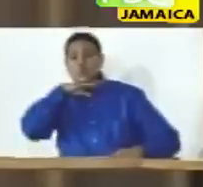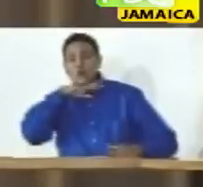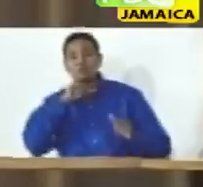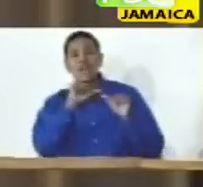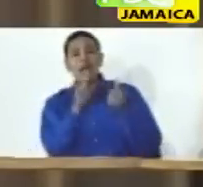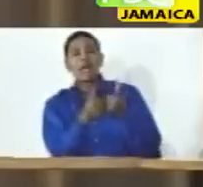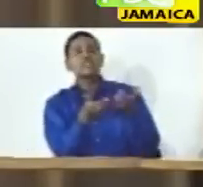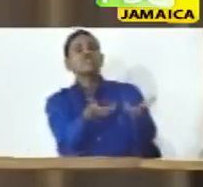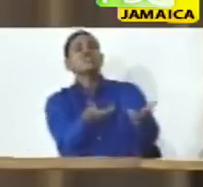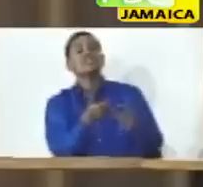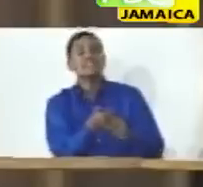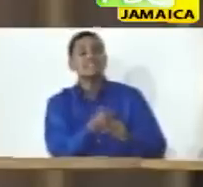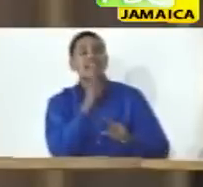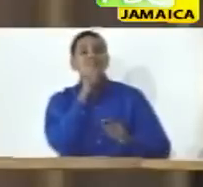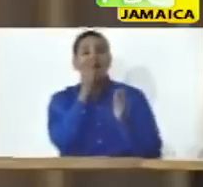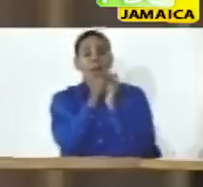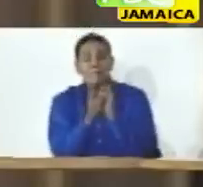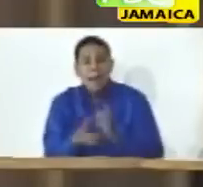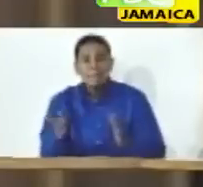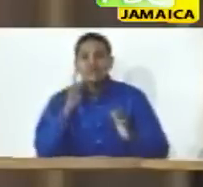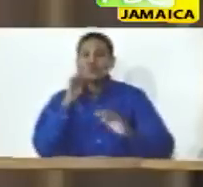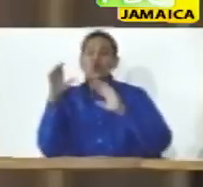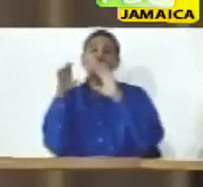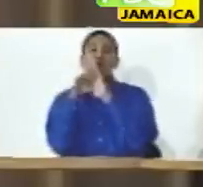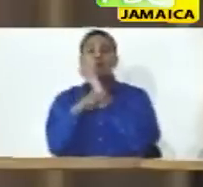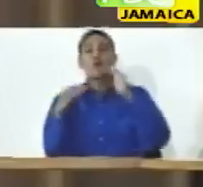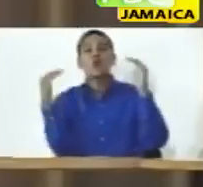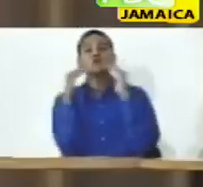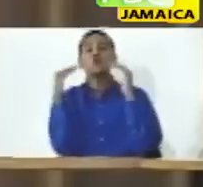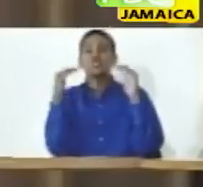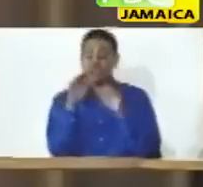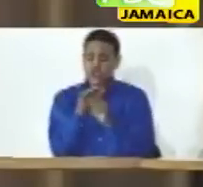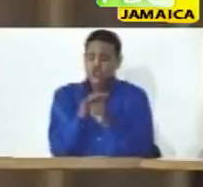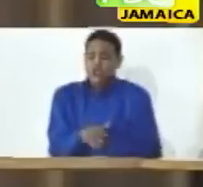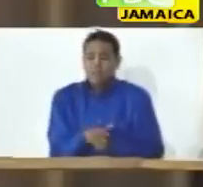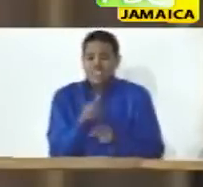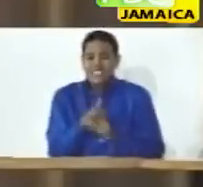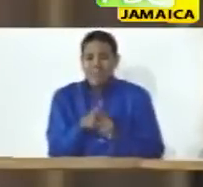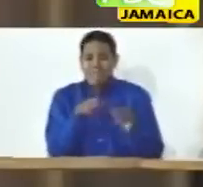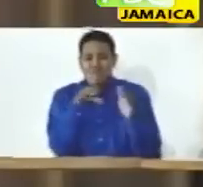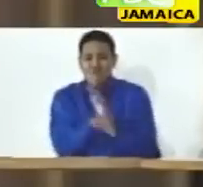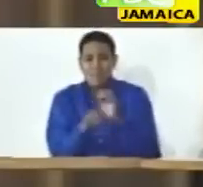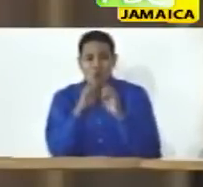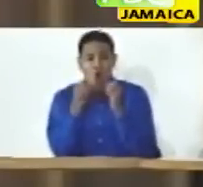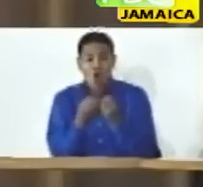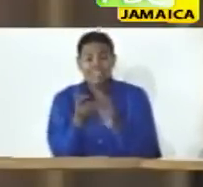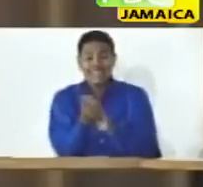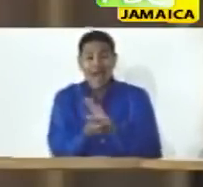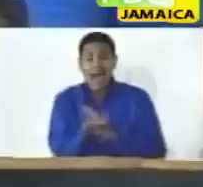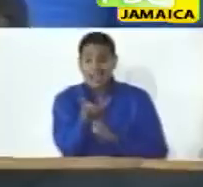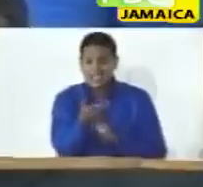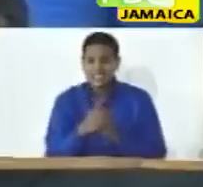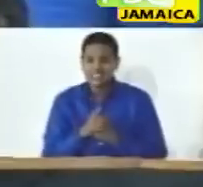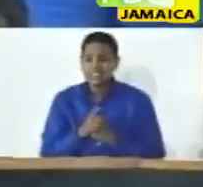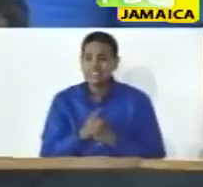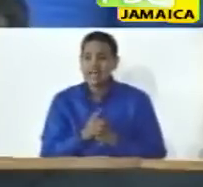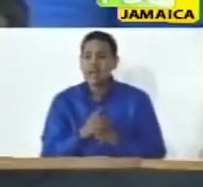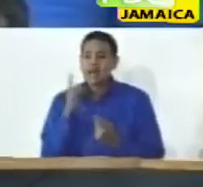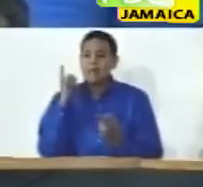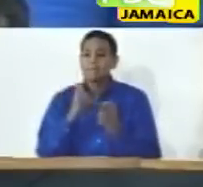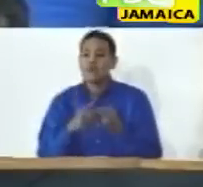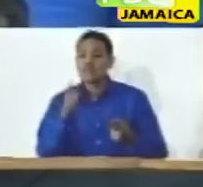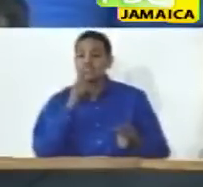Agency, amendments to the Criminal Justice Suppression of Criminal Organization Act, as well as